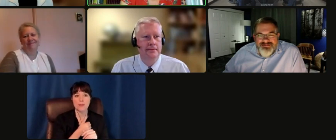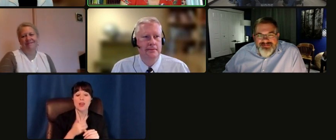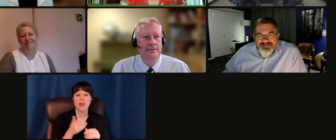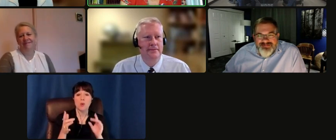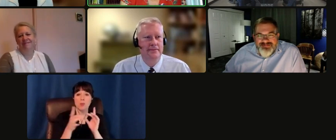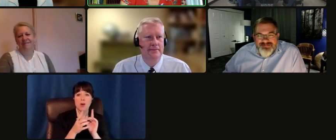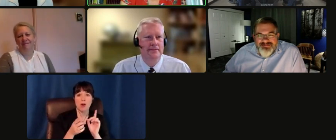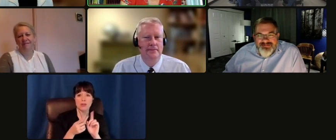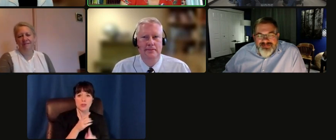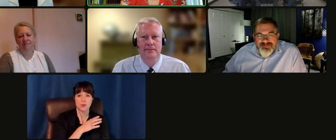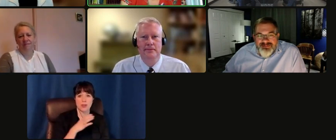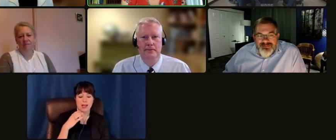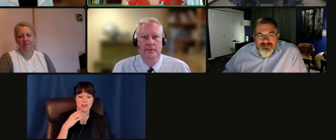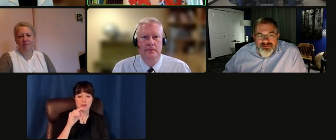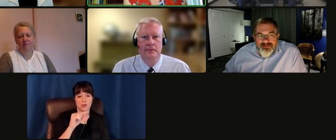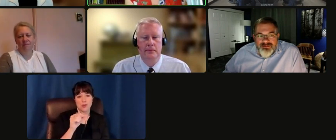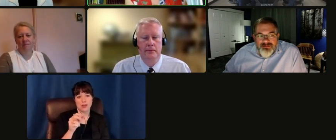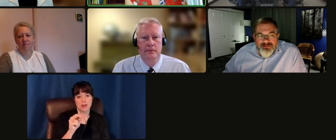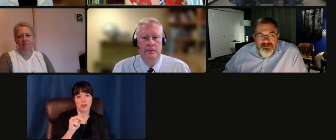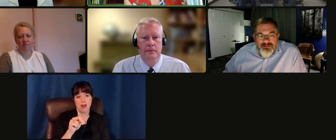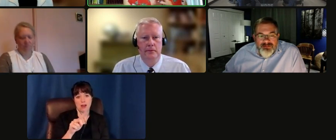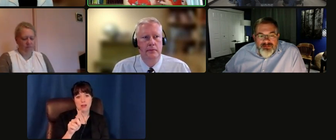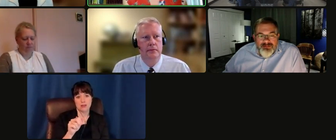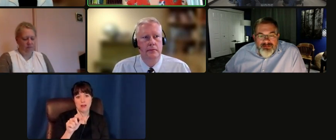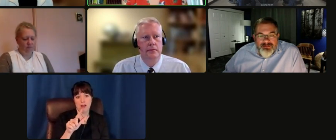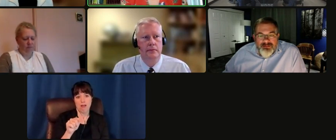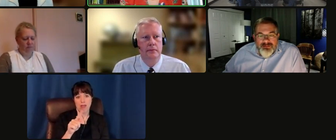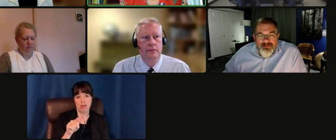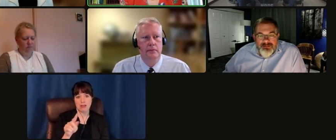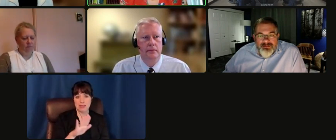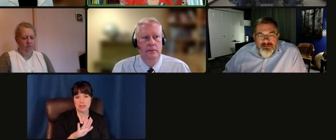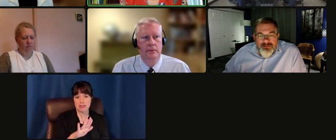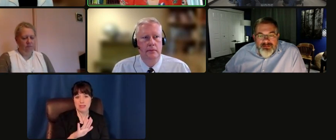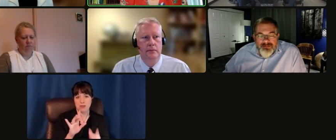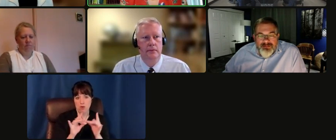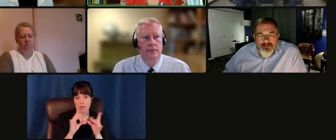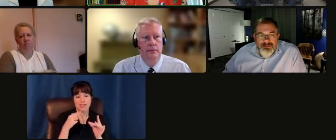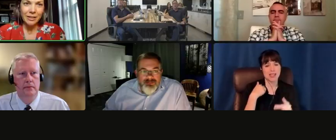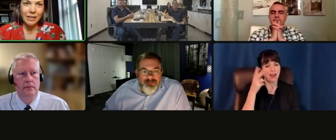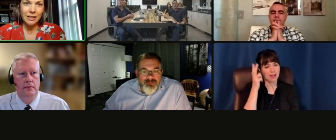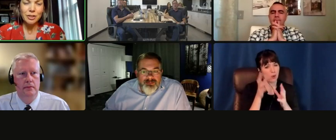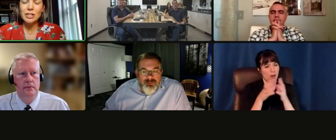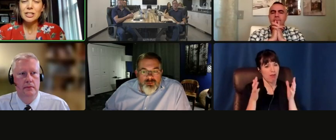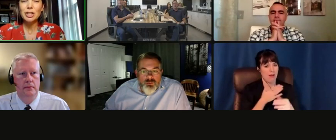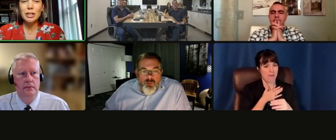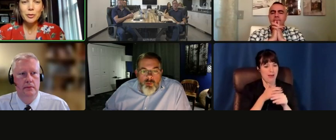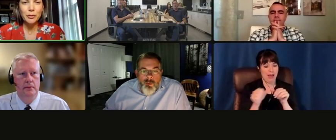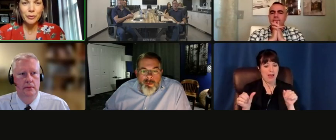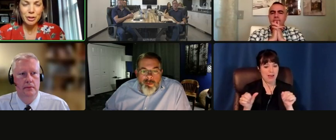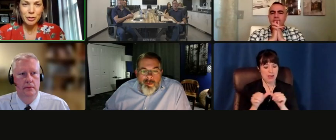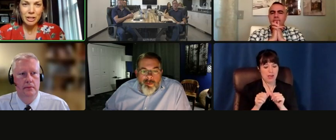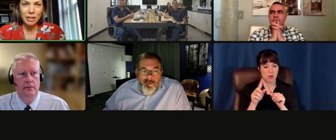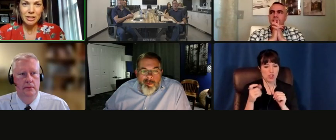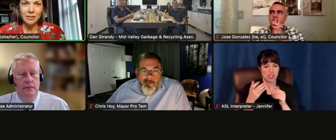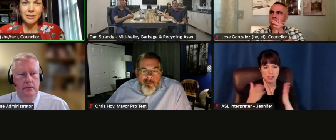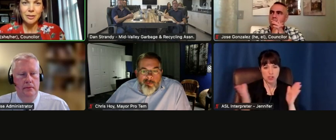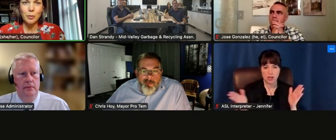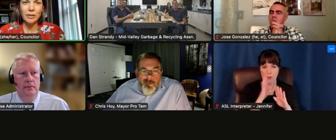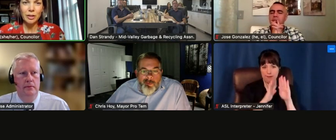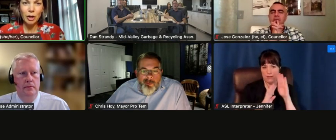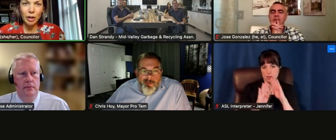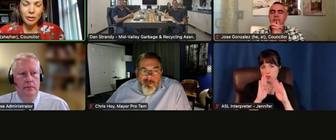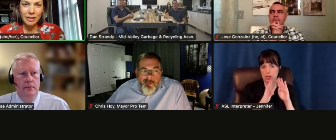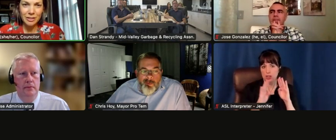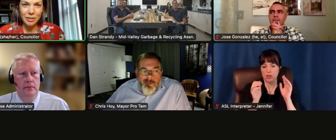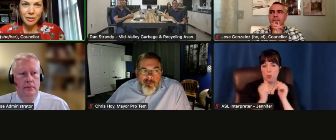In regards to Councillor Gonzalez's comments, I hear a lot in my area, just a general frustration